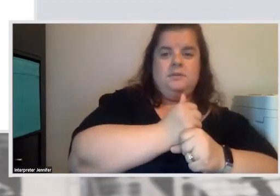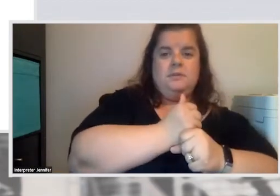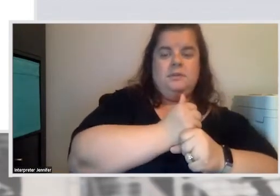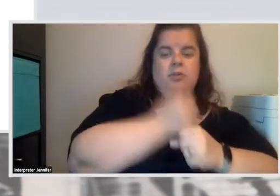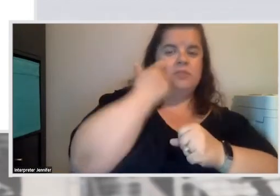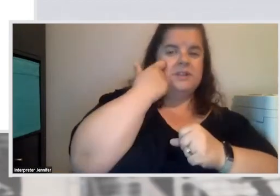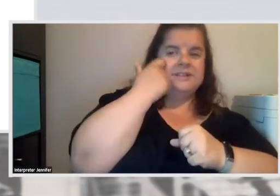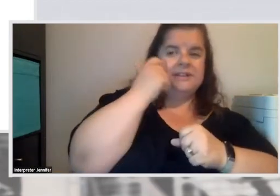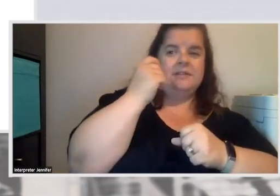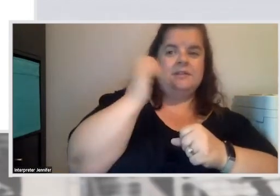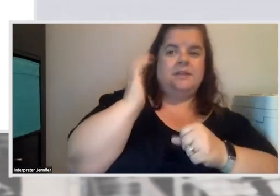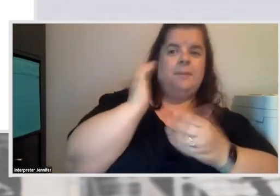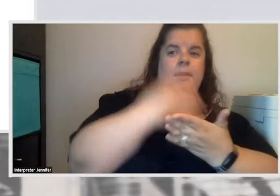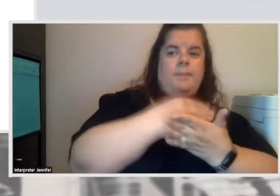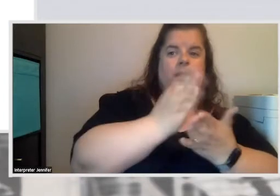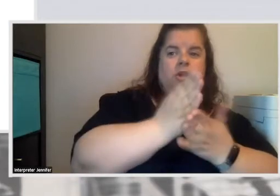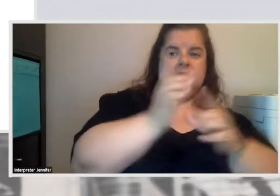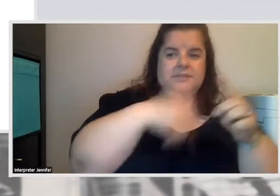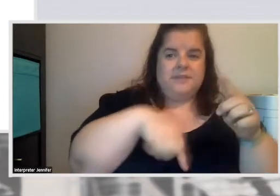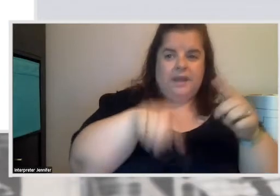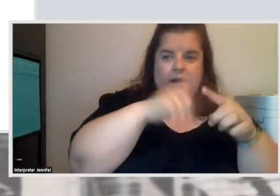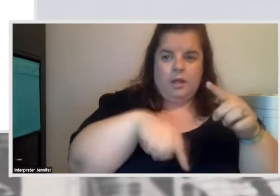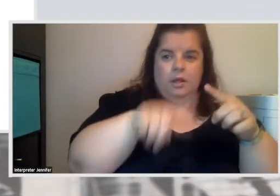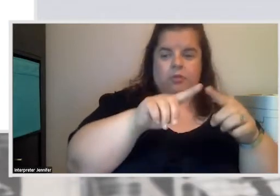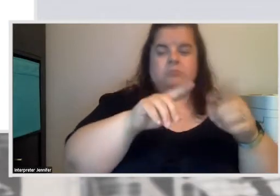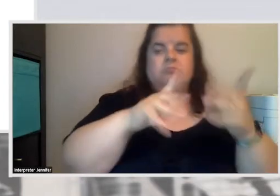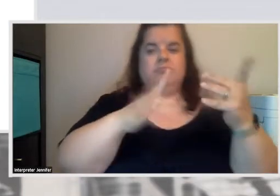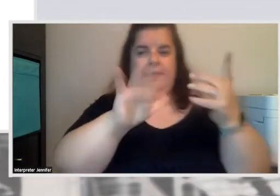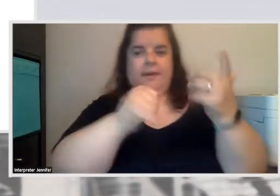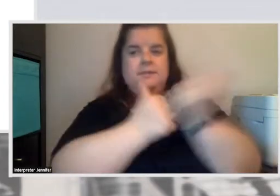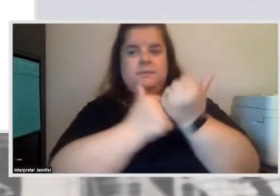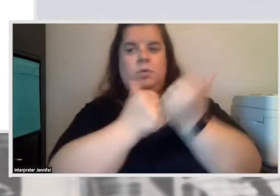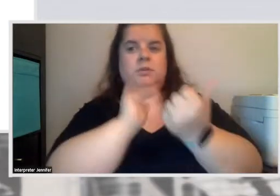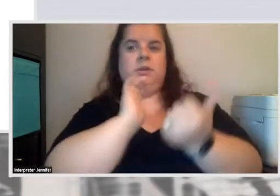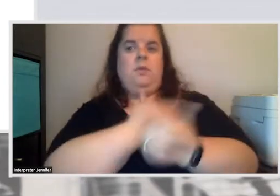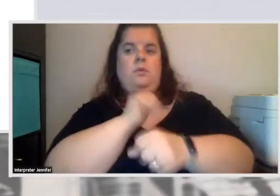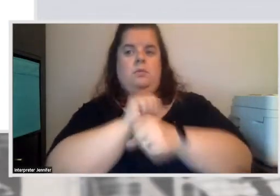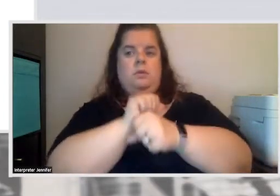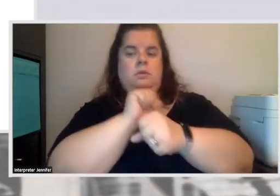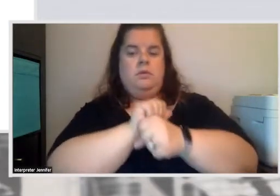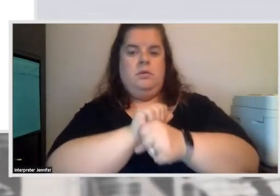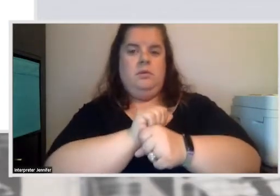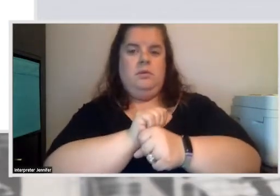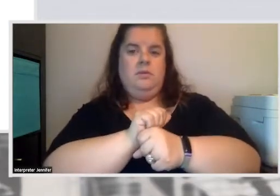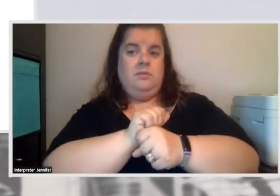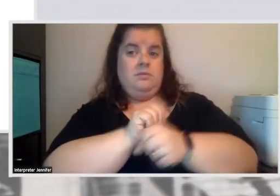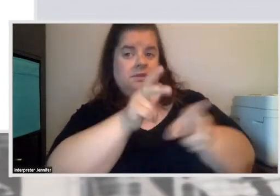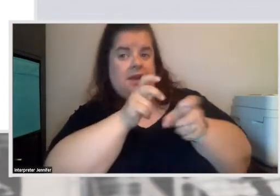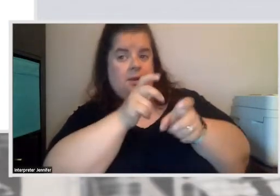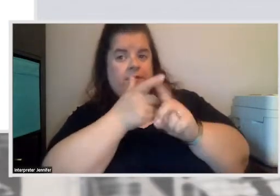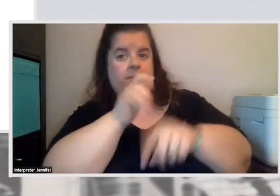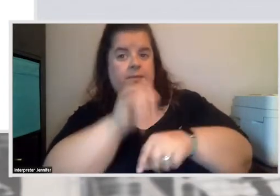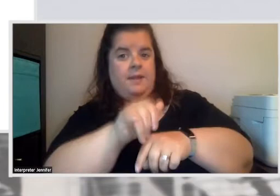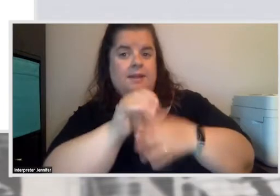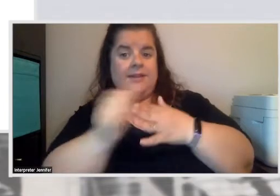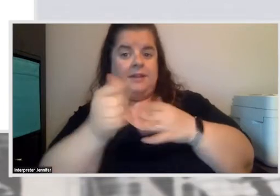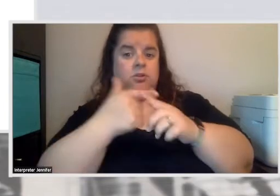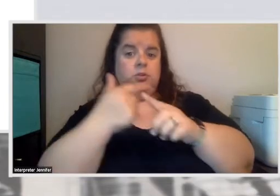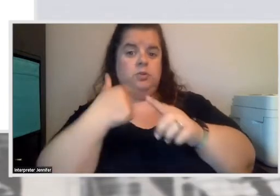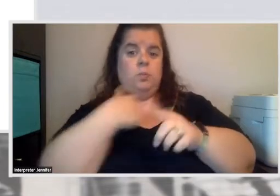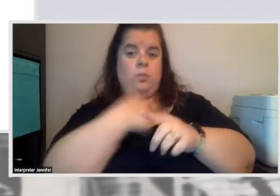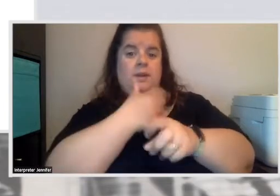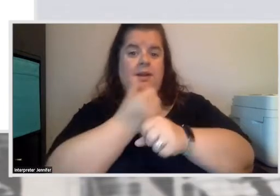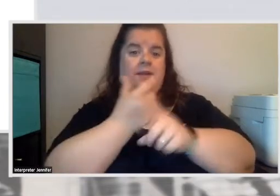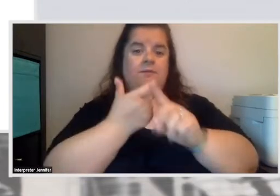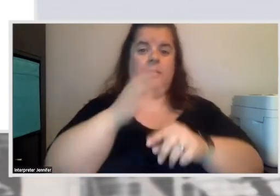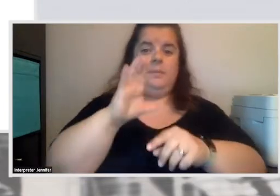cycle to support the work that we do. The takeaway here is that the dollars we receive on a capital budget